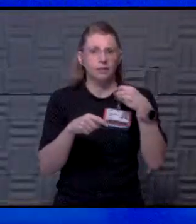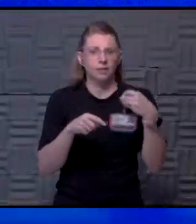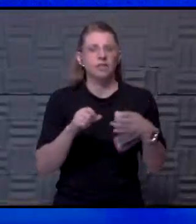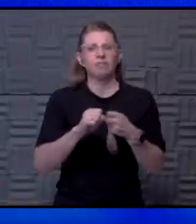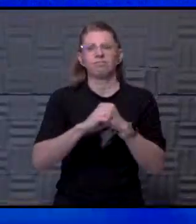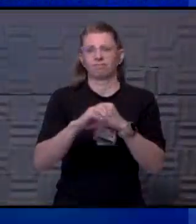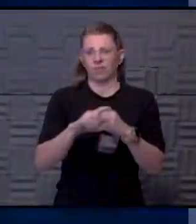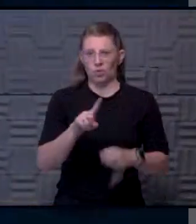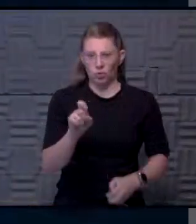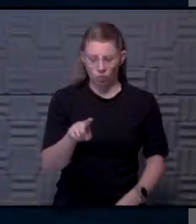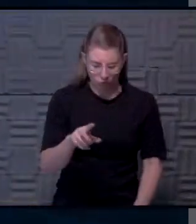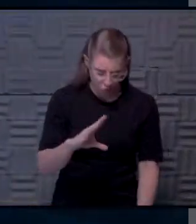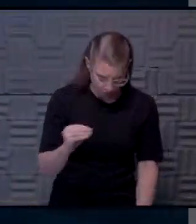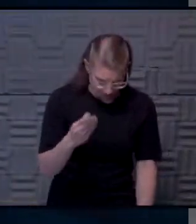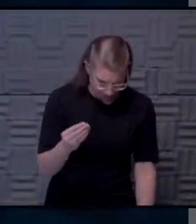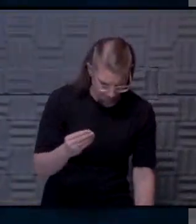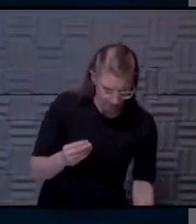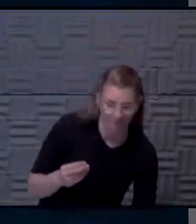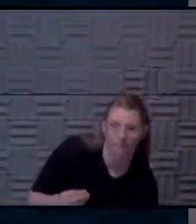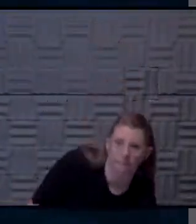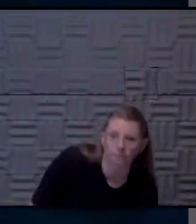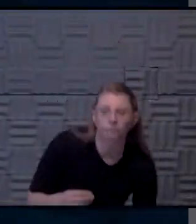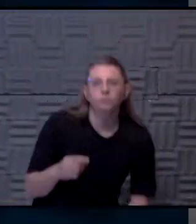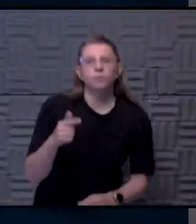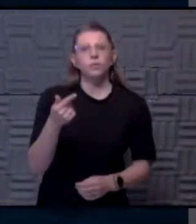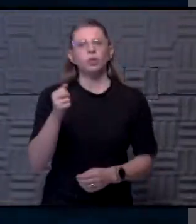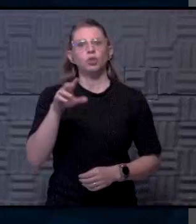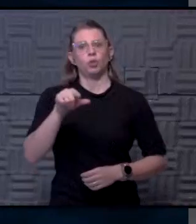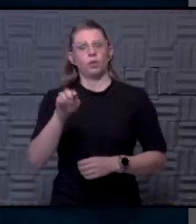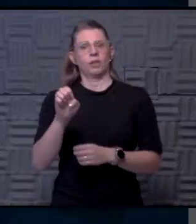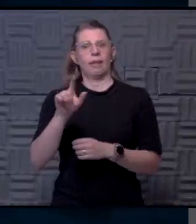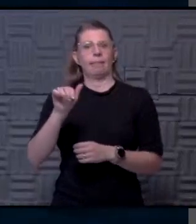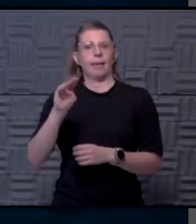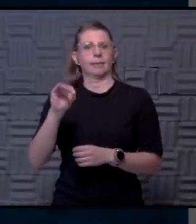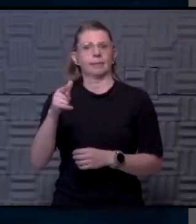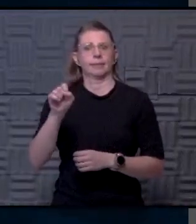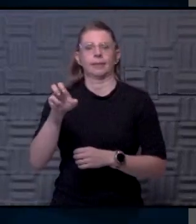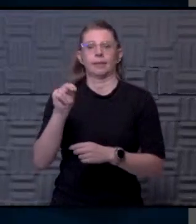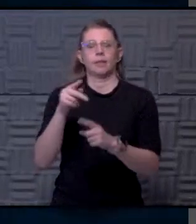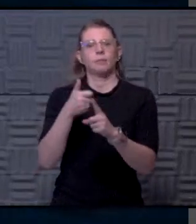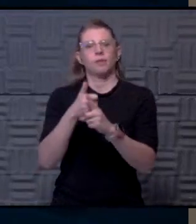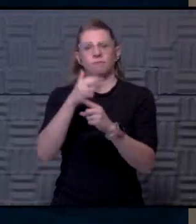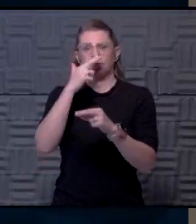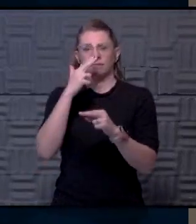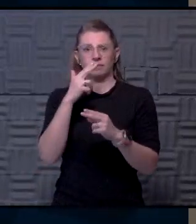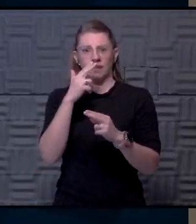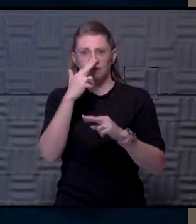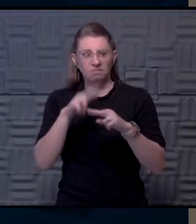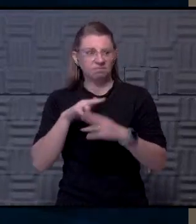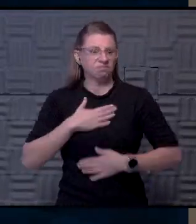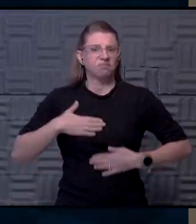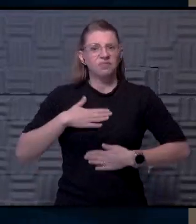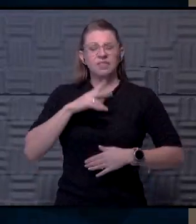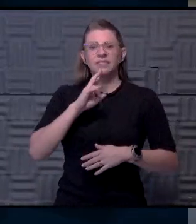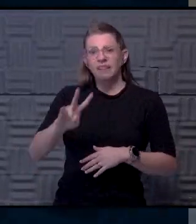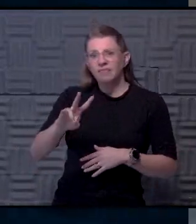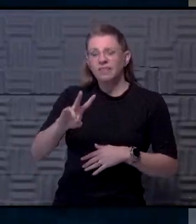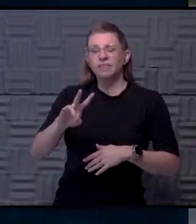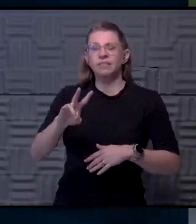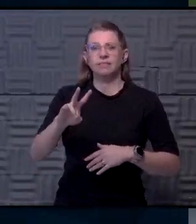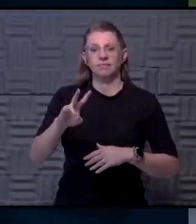Let's hear that. George Langston is a fun-loving 7-year-old who likes to ride his bike, play